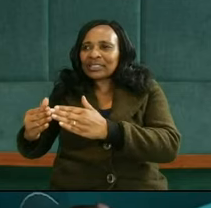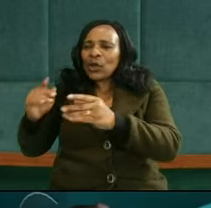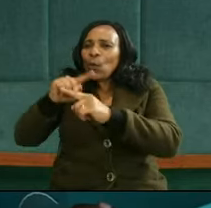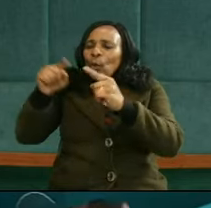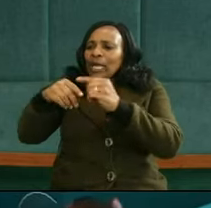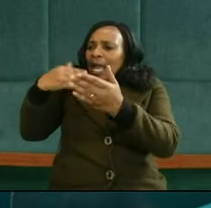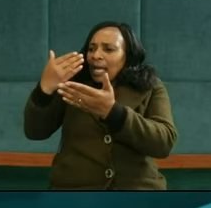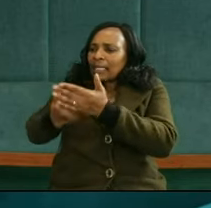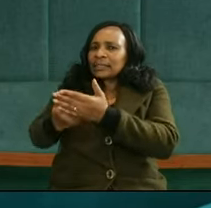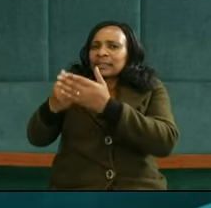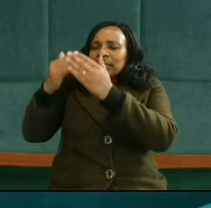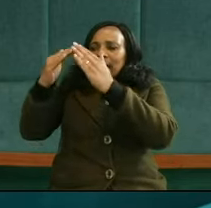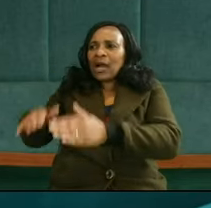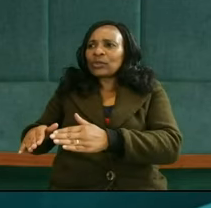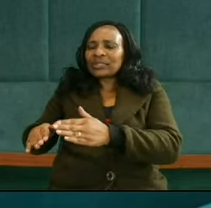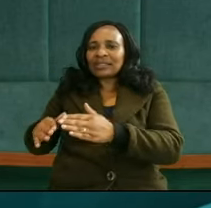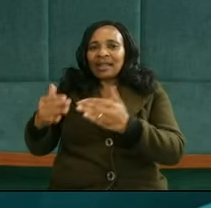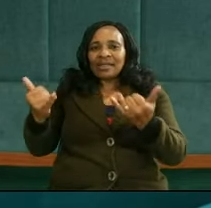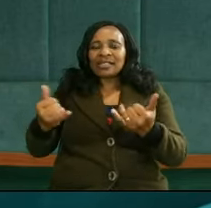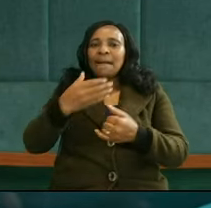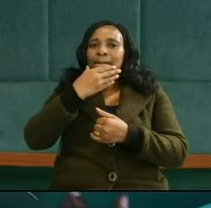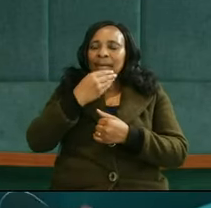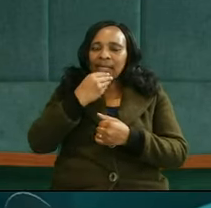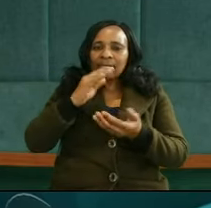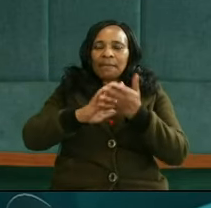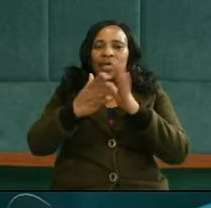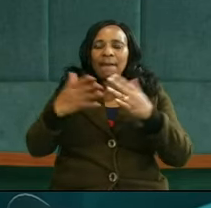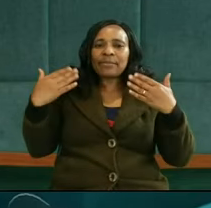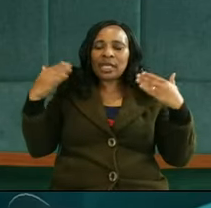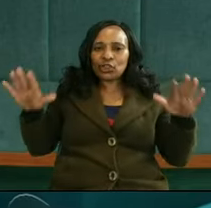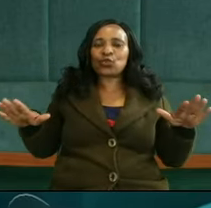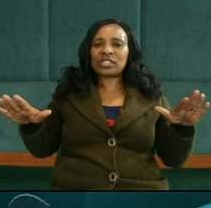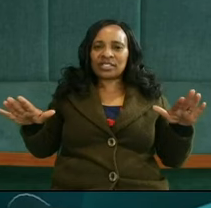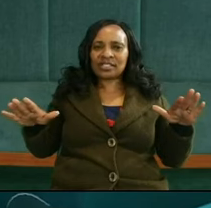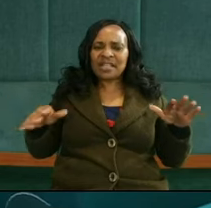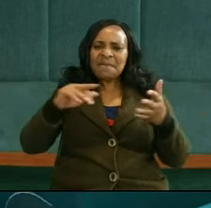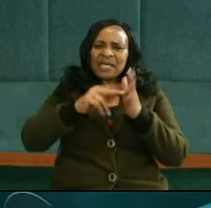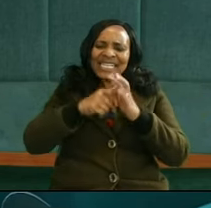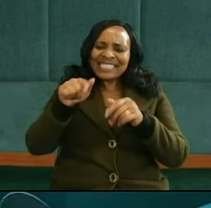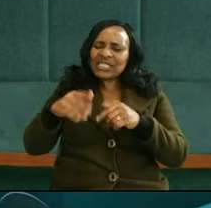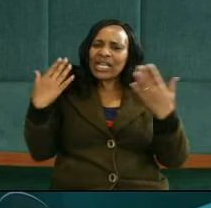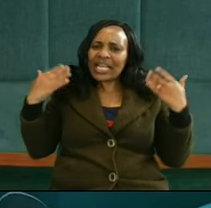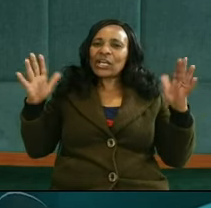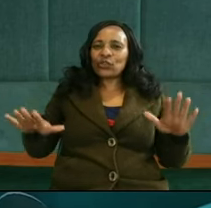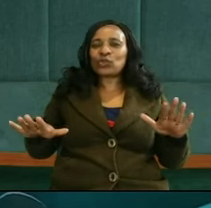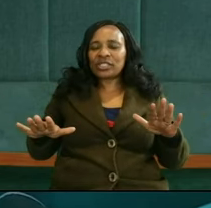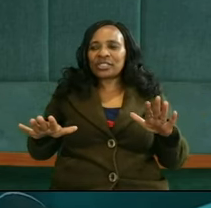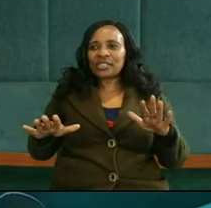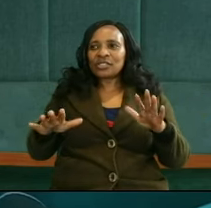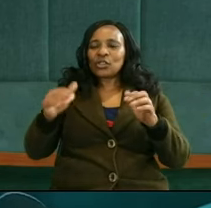they reach Sodom and Gomorrah, they cease to be men and they become angels. So they were angels. We